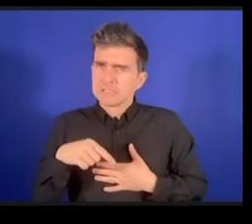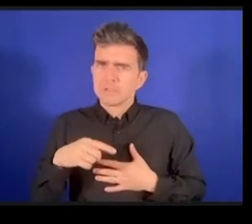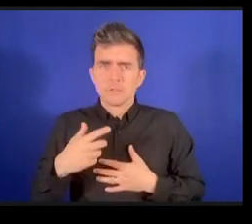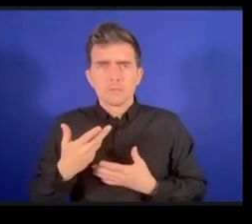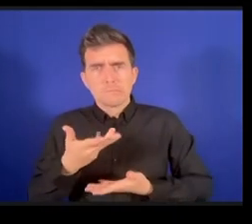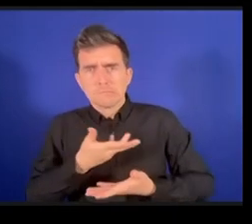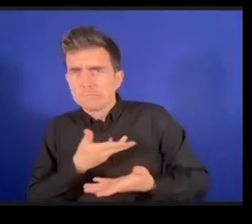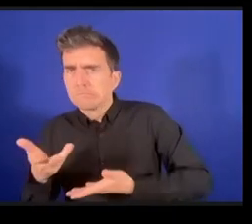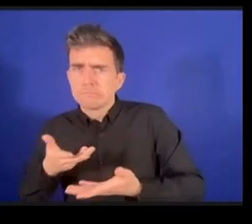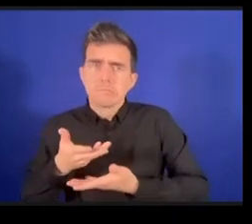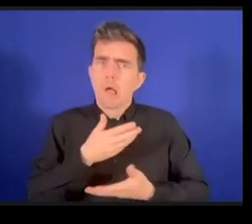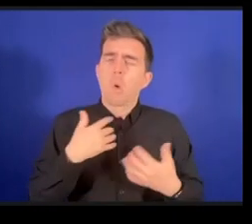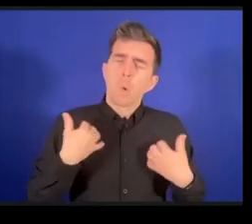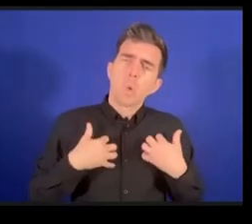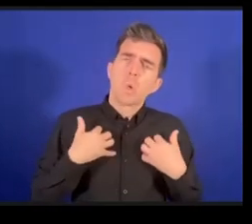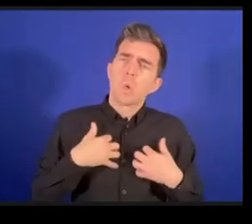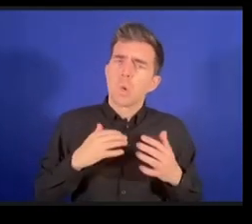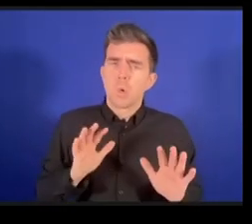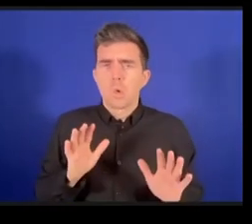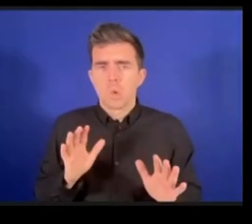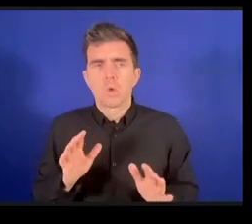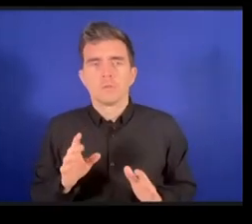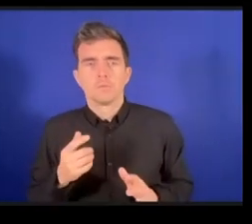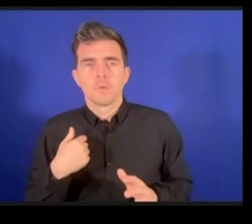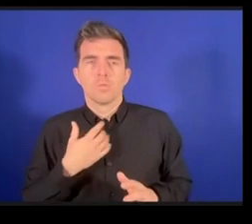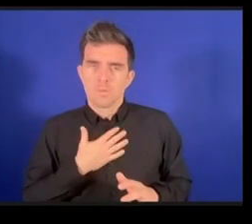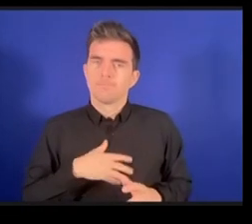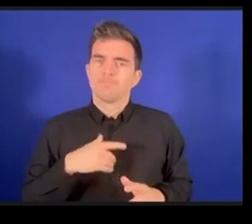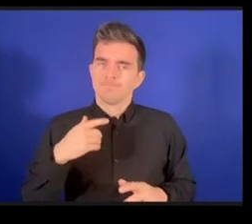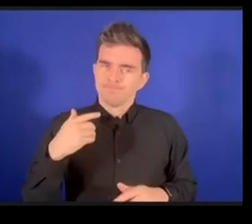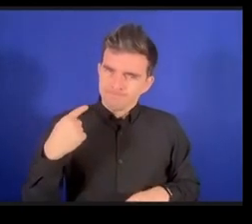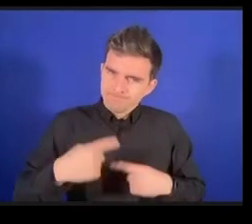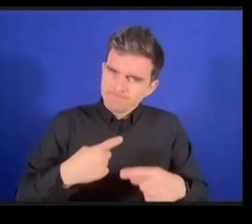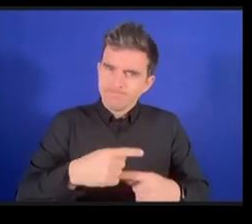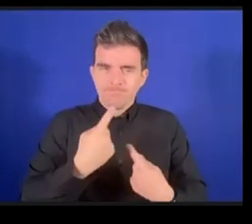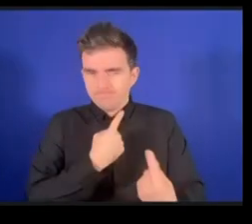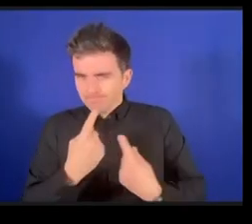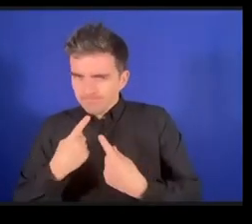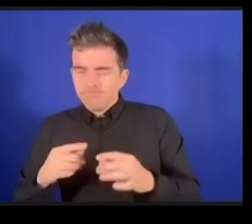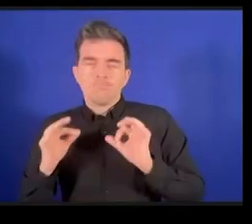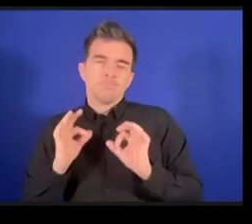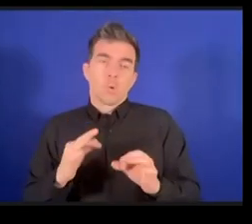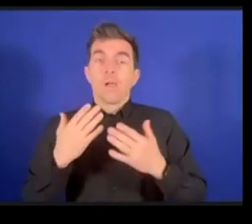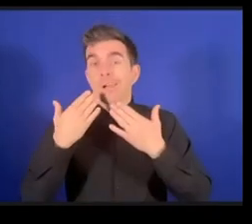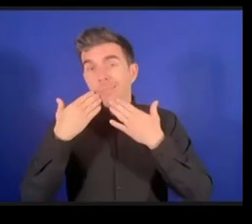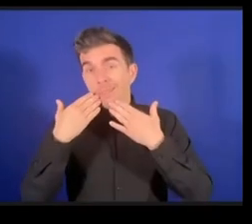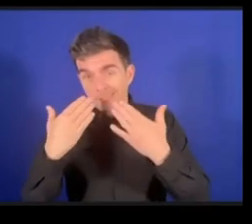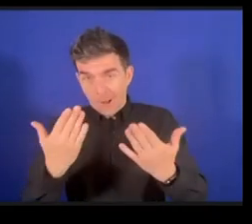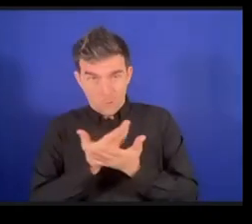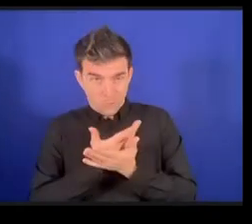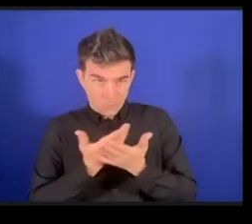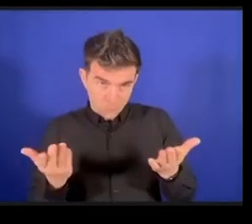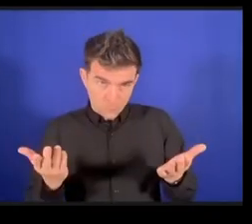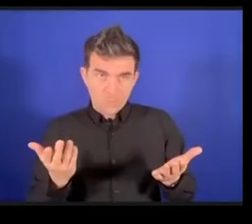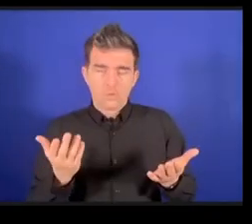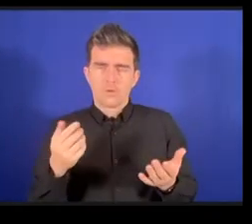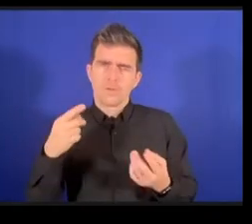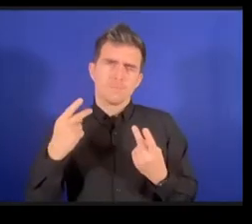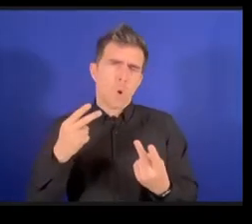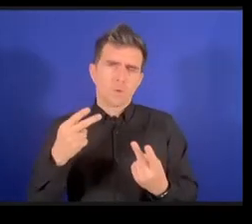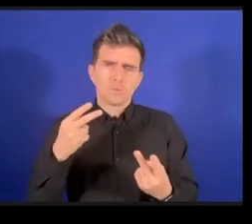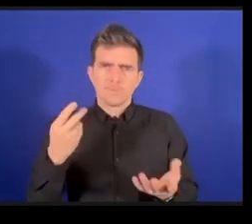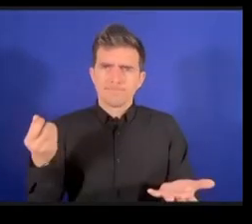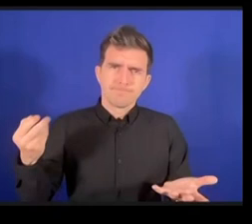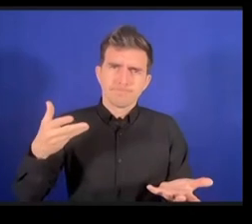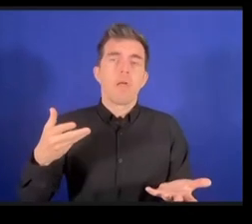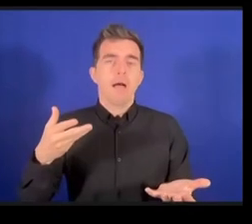you very much for for this uh very crucial point that you indicated that the people actually developing